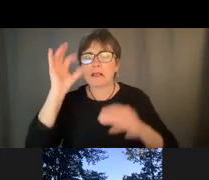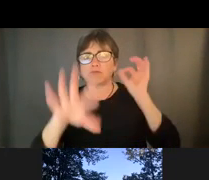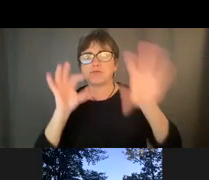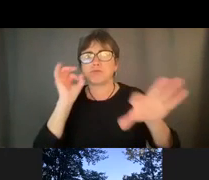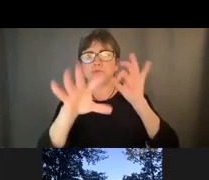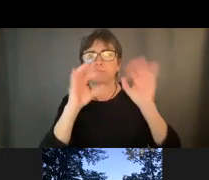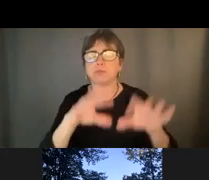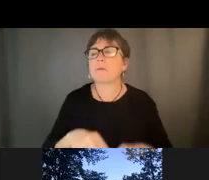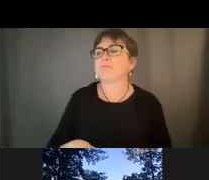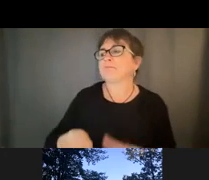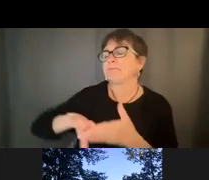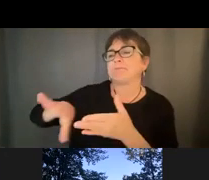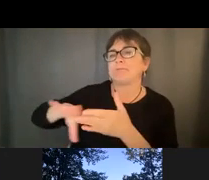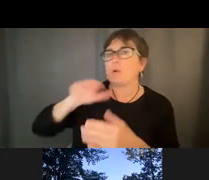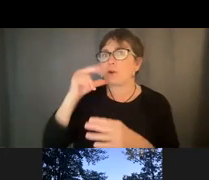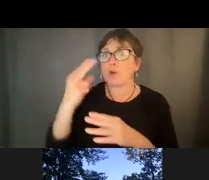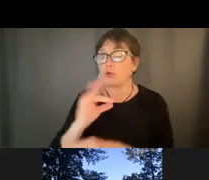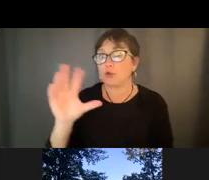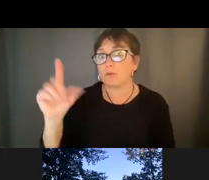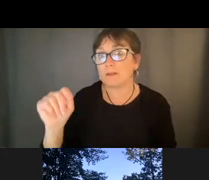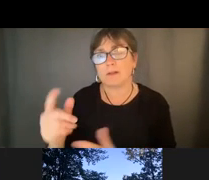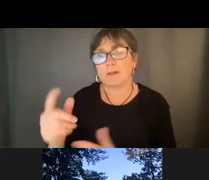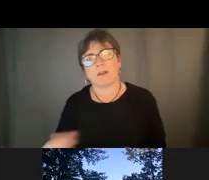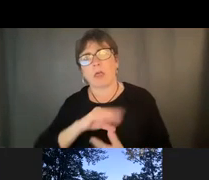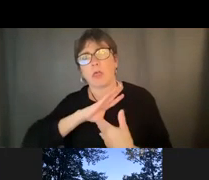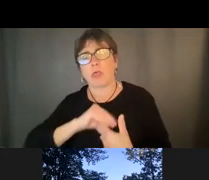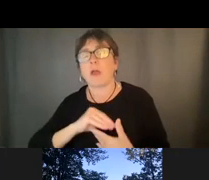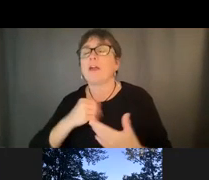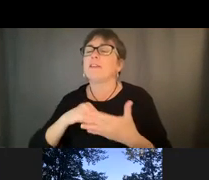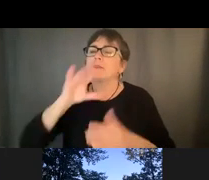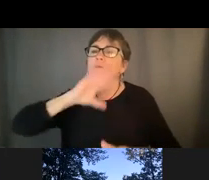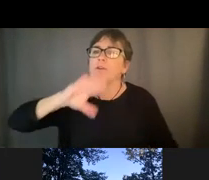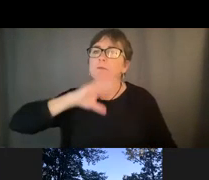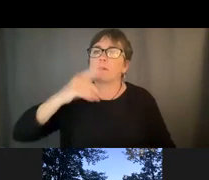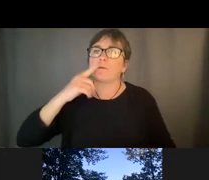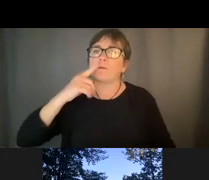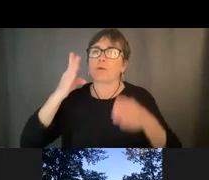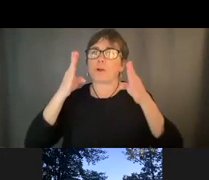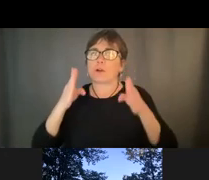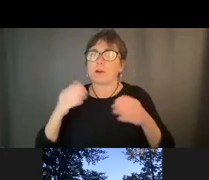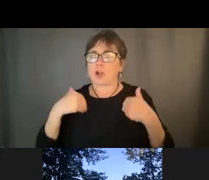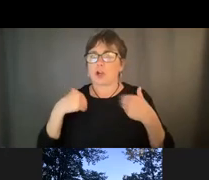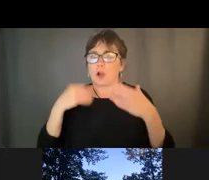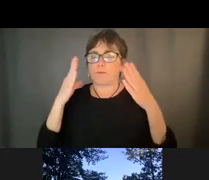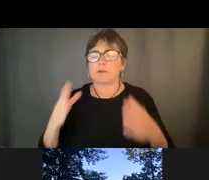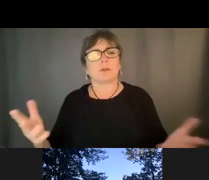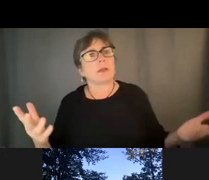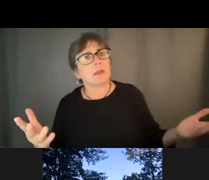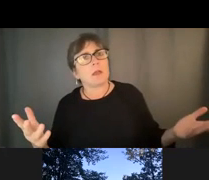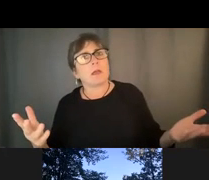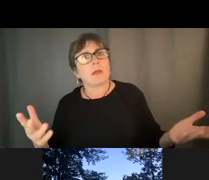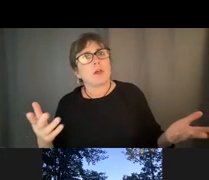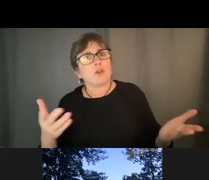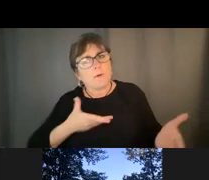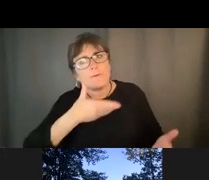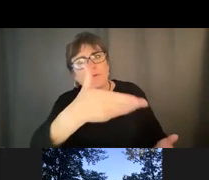value? That can be really frustrating to a young person who's kind of involved in this, like, hey, you asked me to spend all this time and don't really